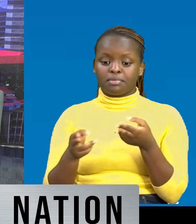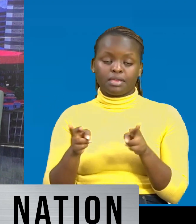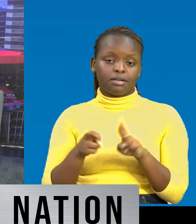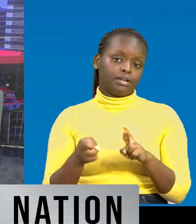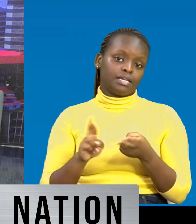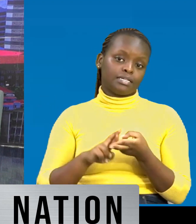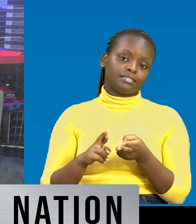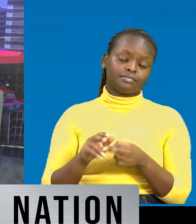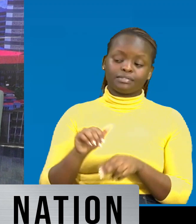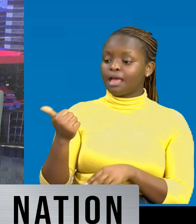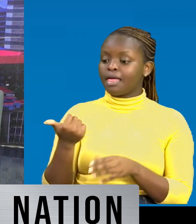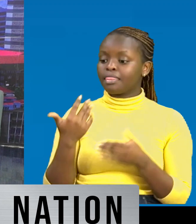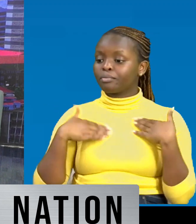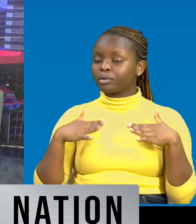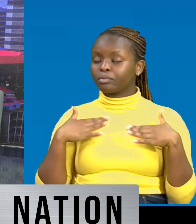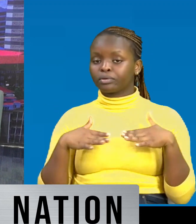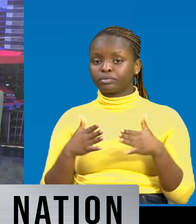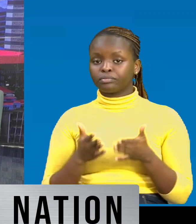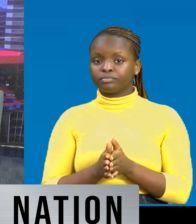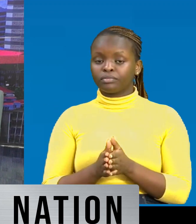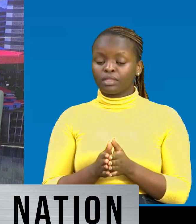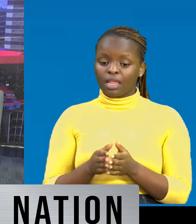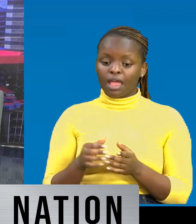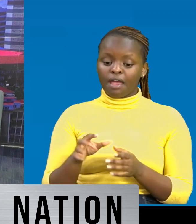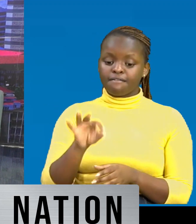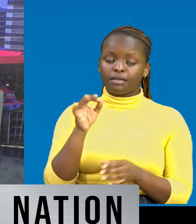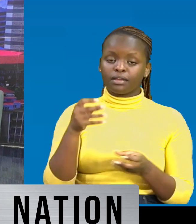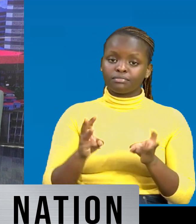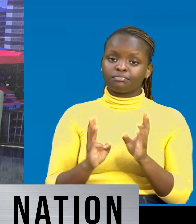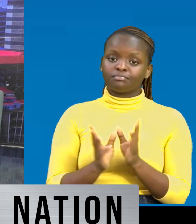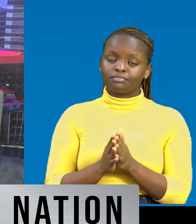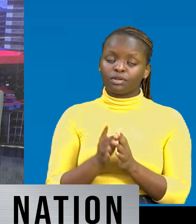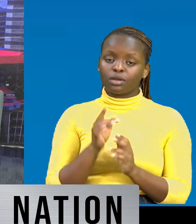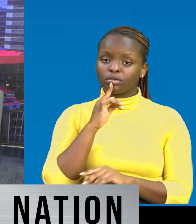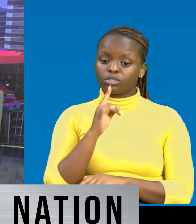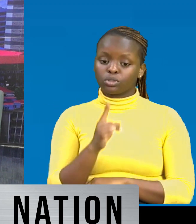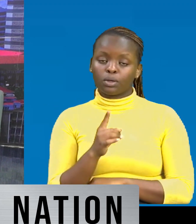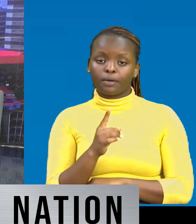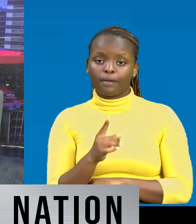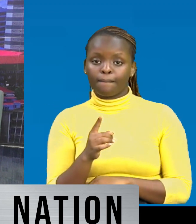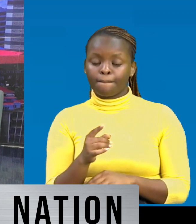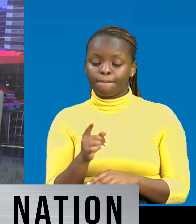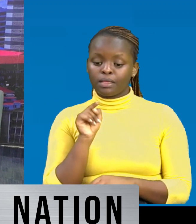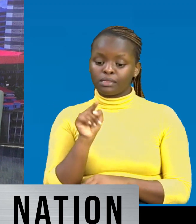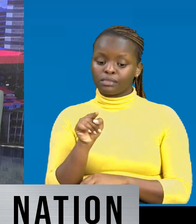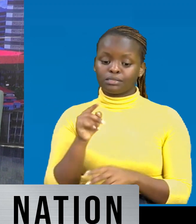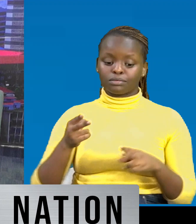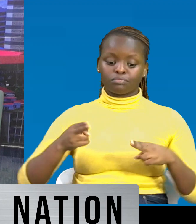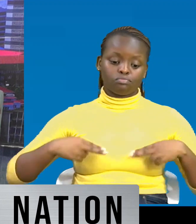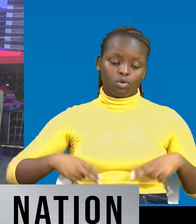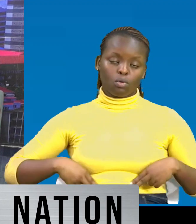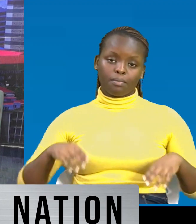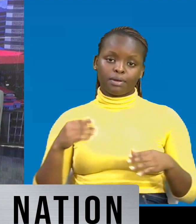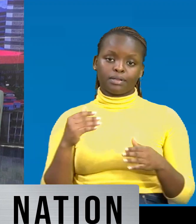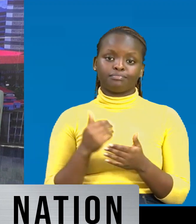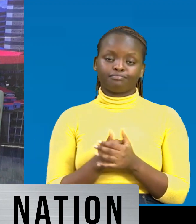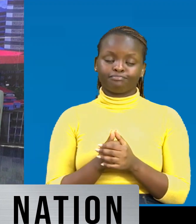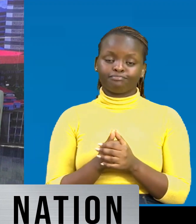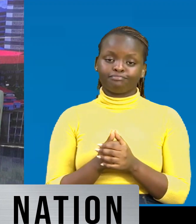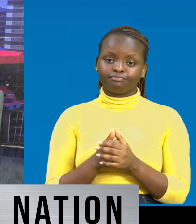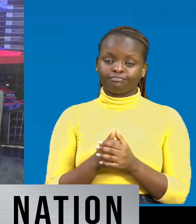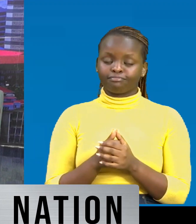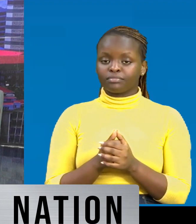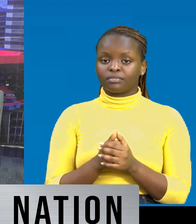relatives or even other people, so that we can find a way of ensuring that this is done in a humane manner. And Jonah, what I'm saying is